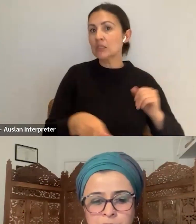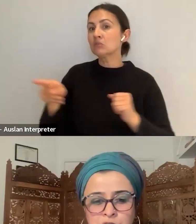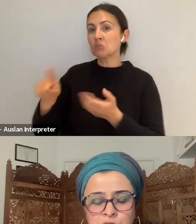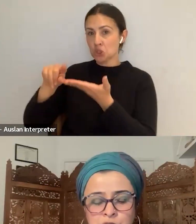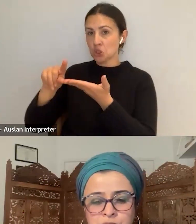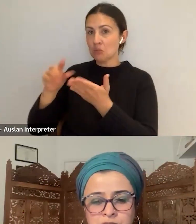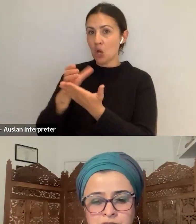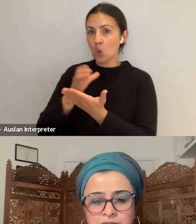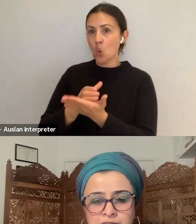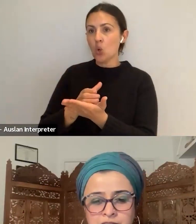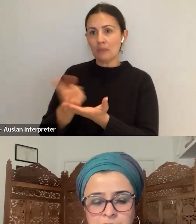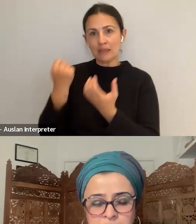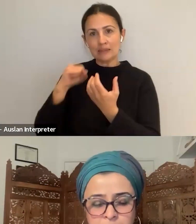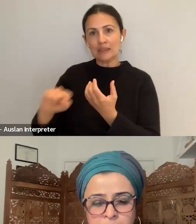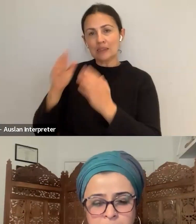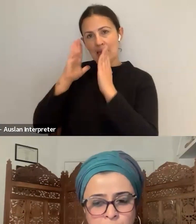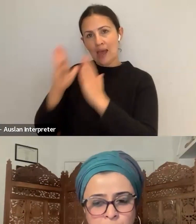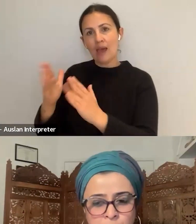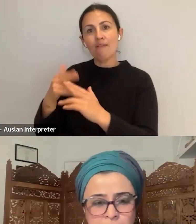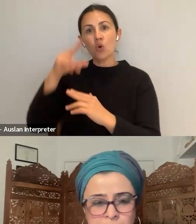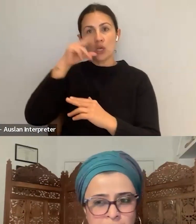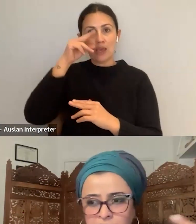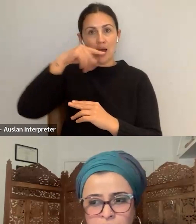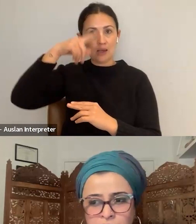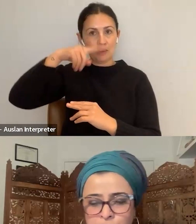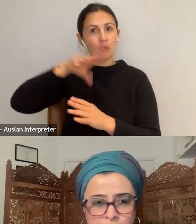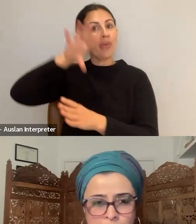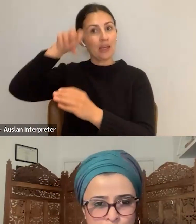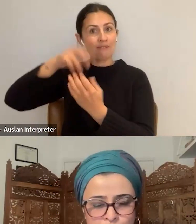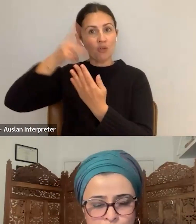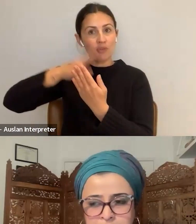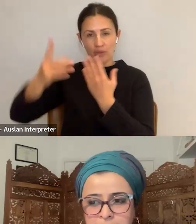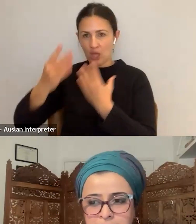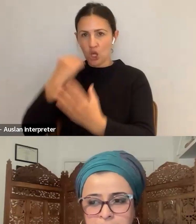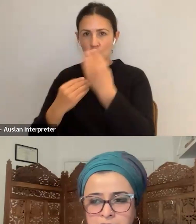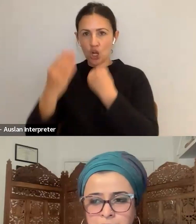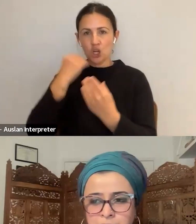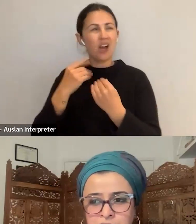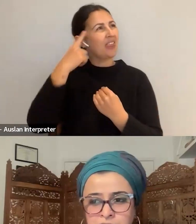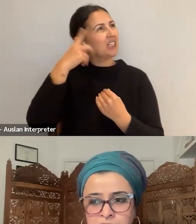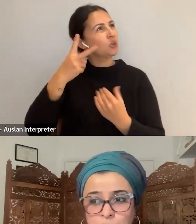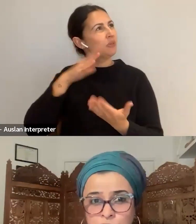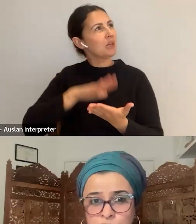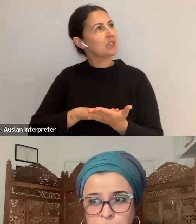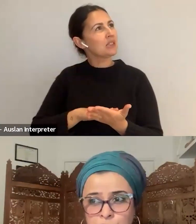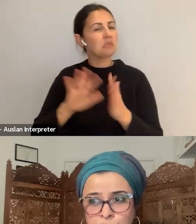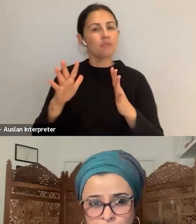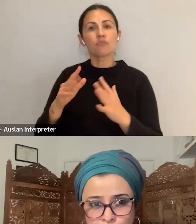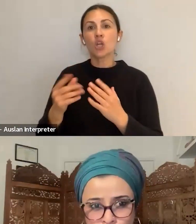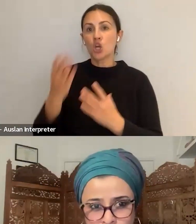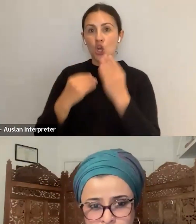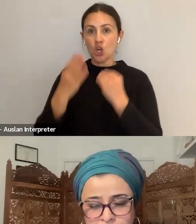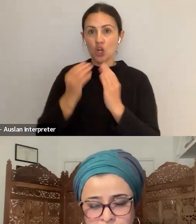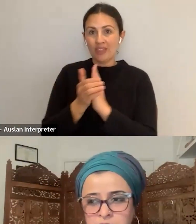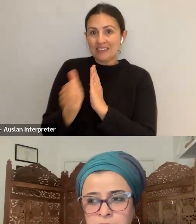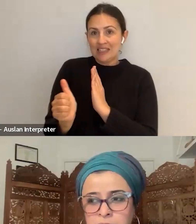it enables people to participate in a program that can be, I think, on and off for maybe 12 months, done with support of